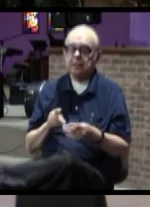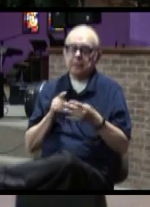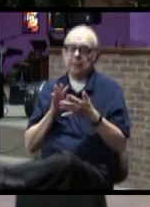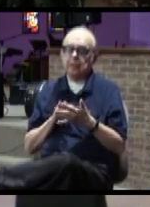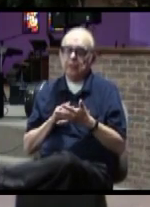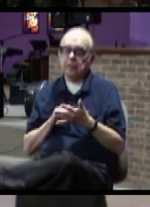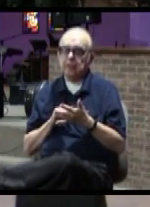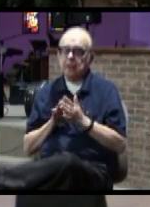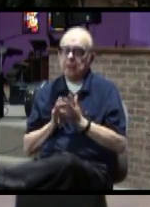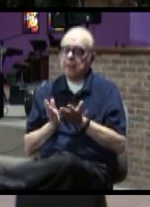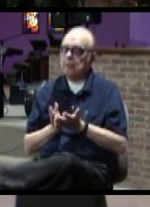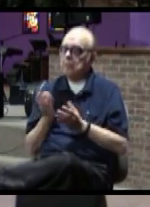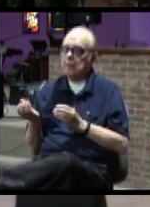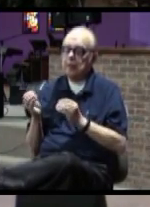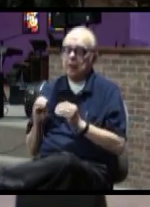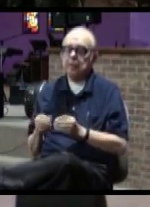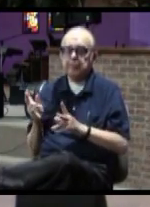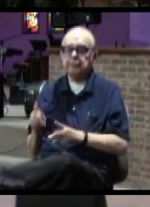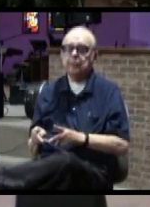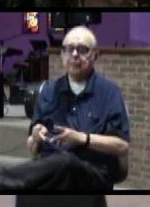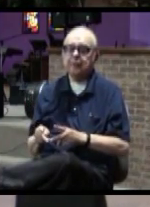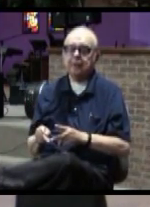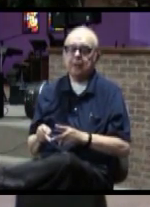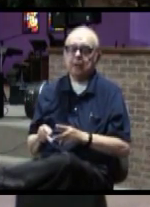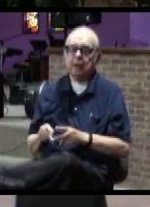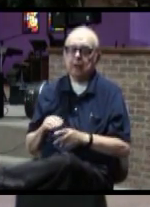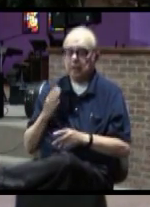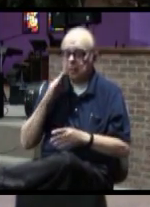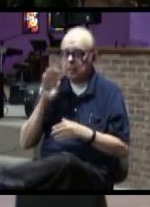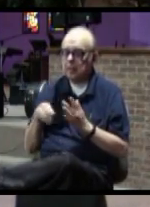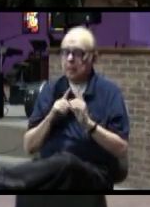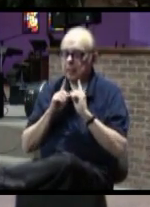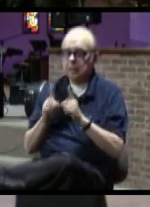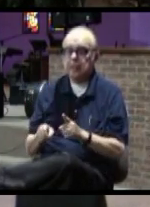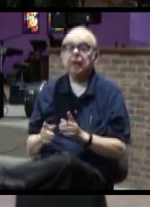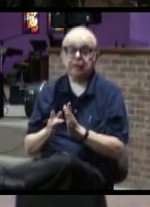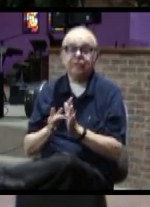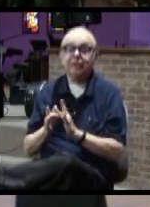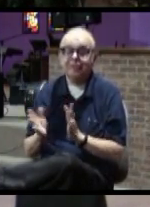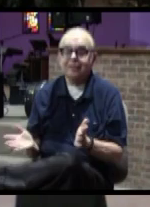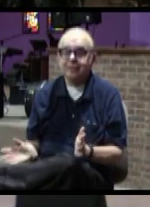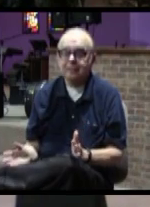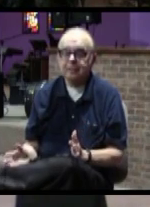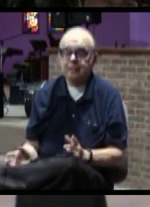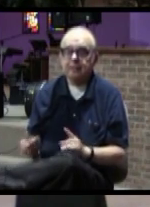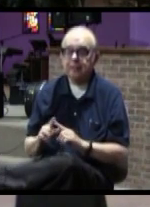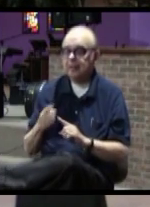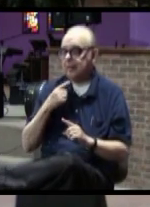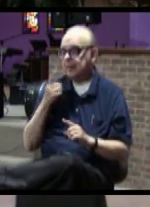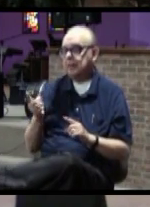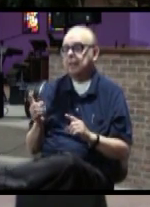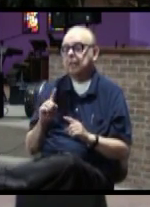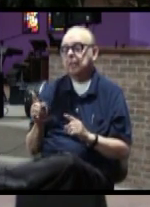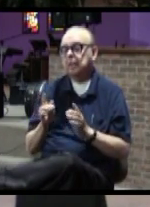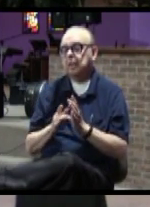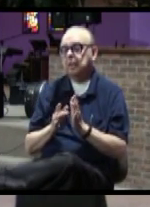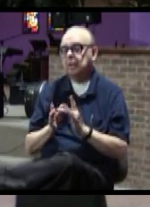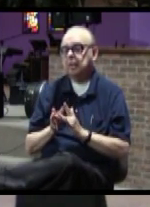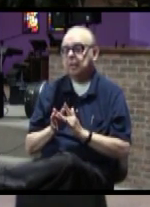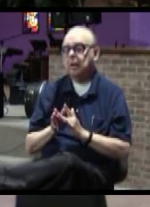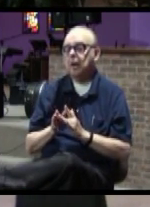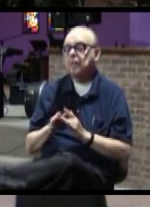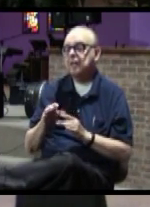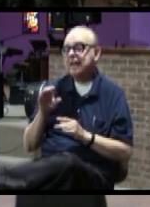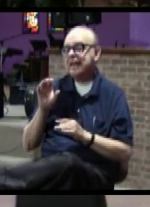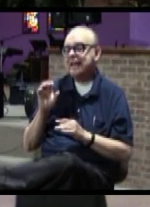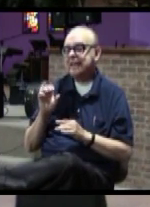Jesus. The person who studied the Bible more than anybody else has ever studied it and knows all the answers is Jesus. But can I